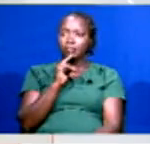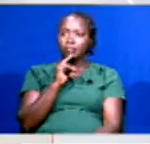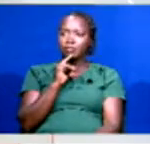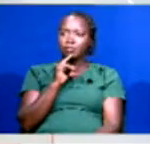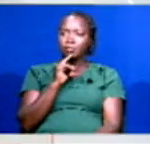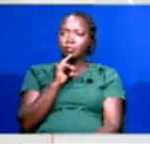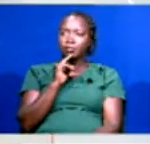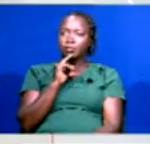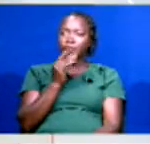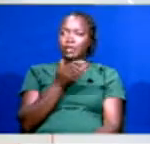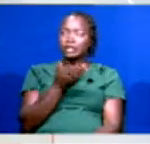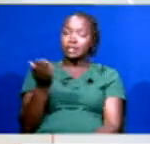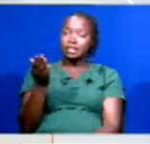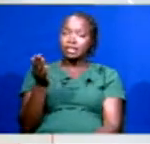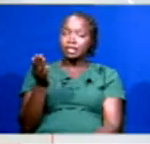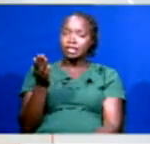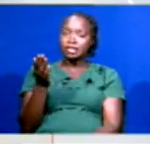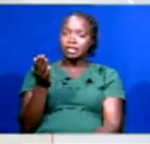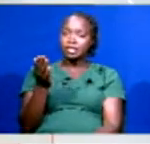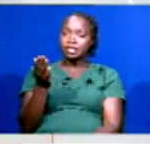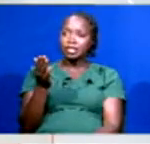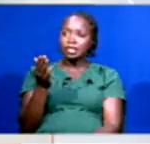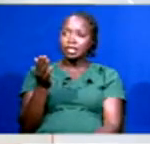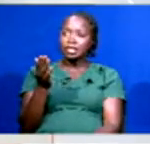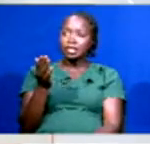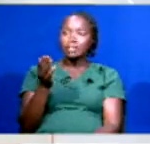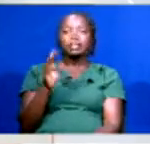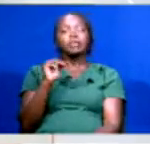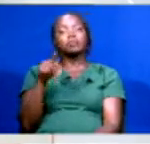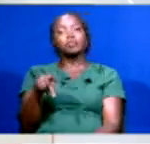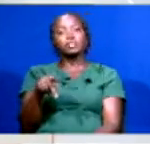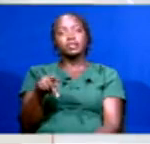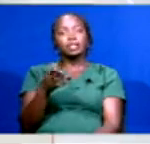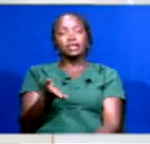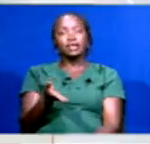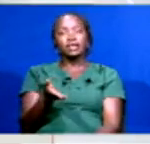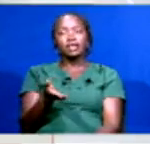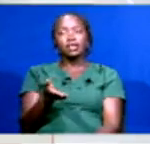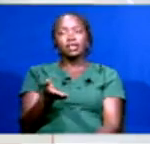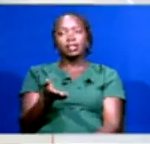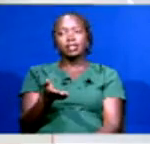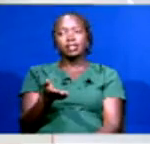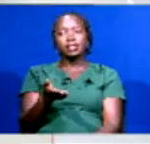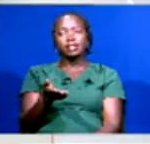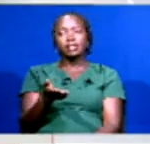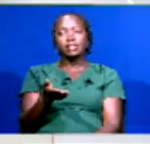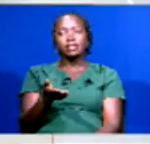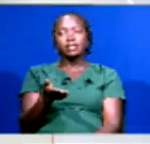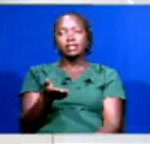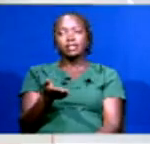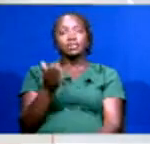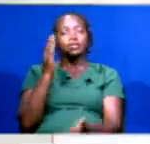Ukamwombea huyu Mwafrika akakuwa mjumbe wa Roysambu. We are therefore truly